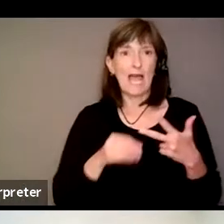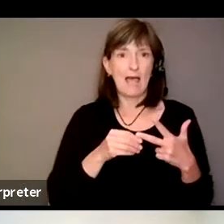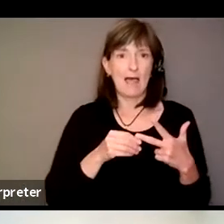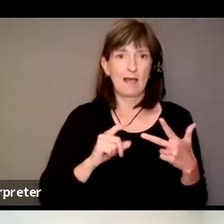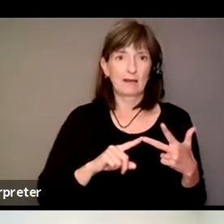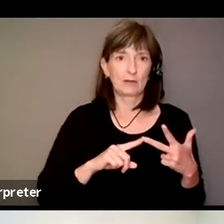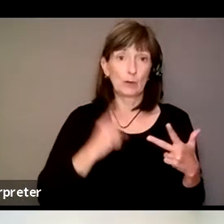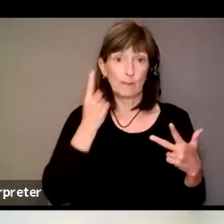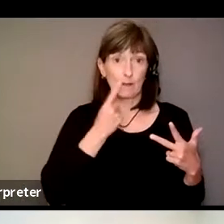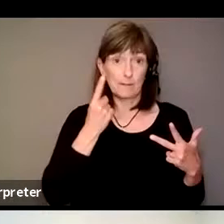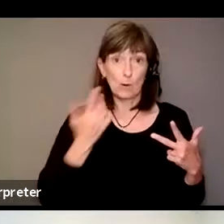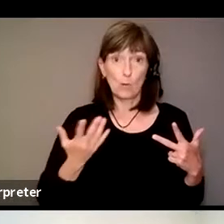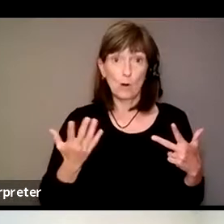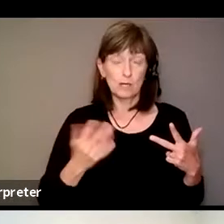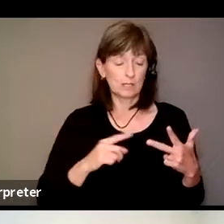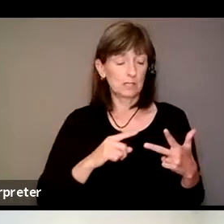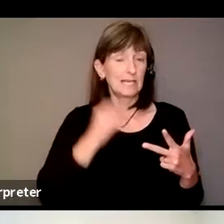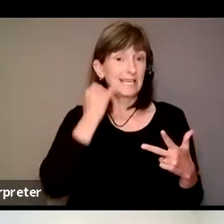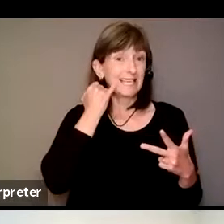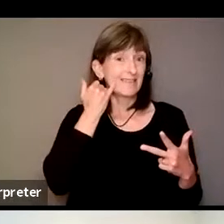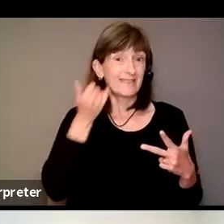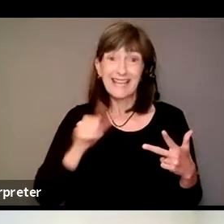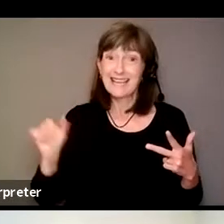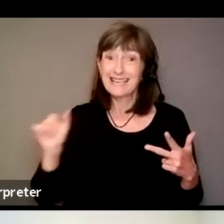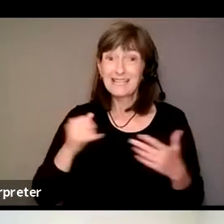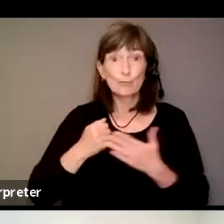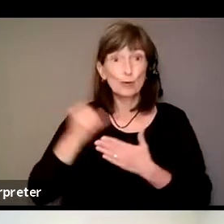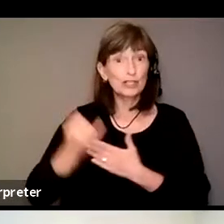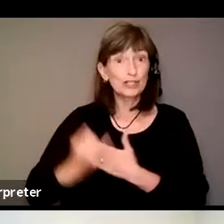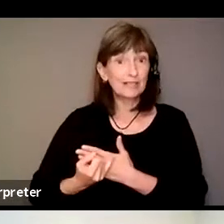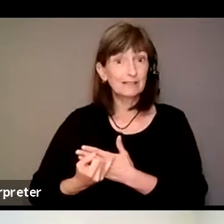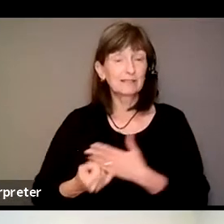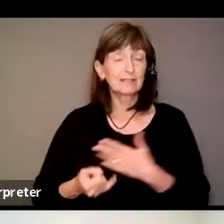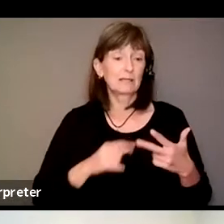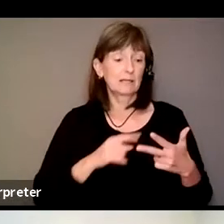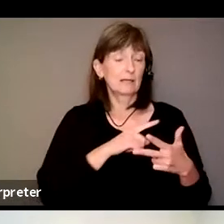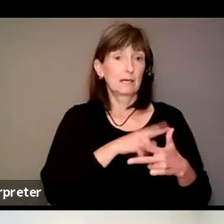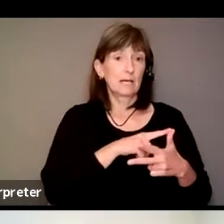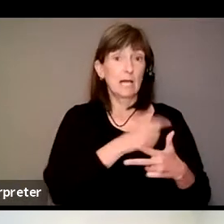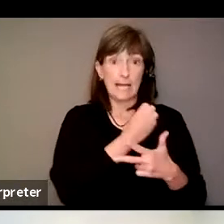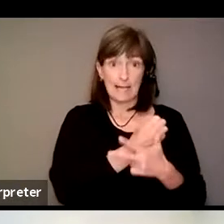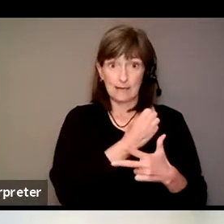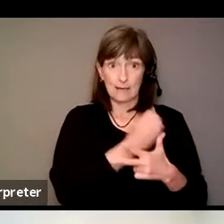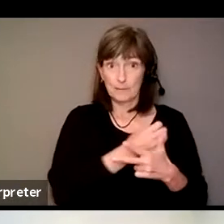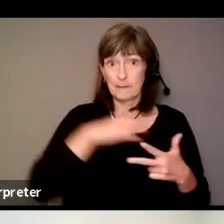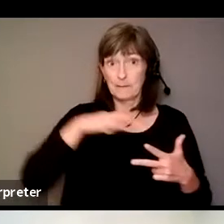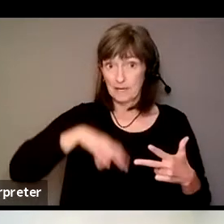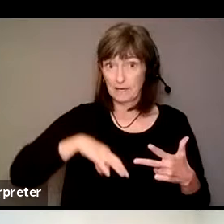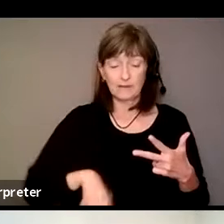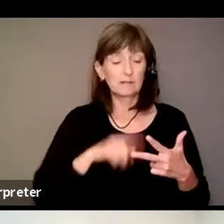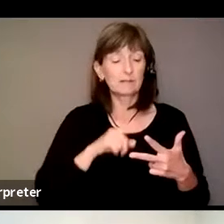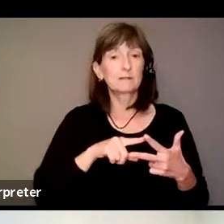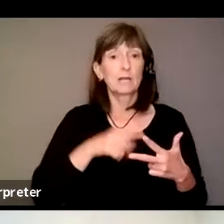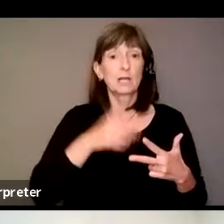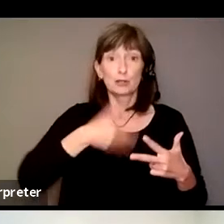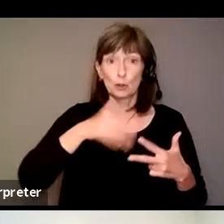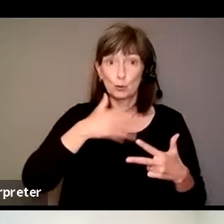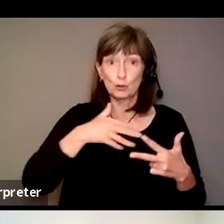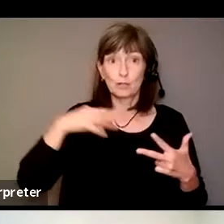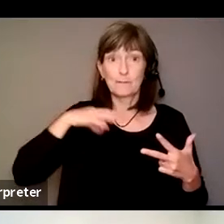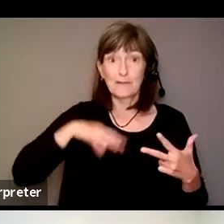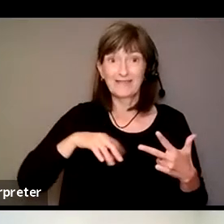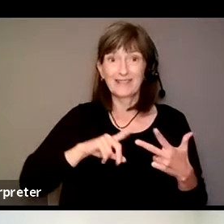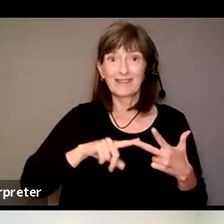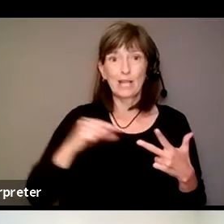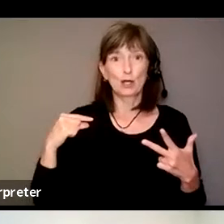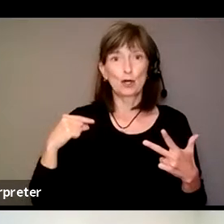element. So whenever we take on a project, we look at what's the economic benefit, the social benefit, well, what's the green